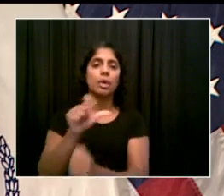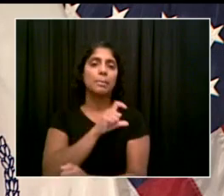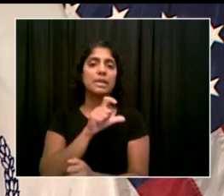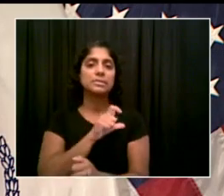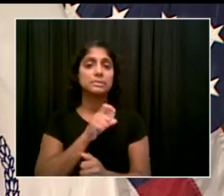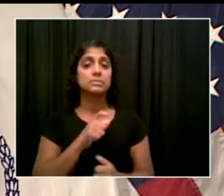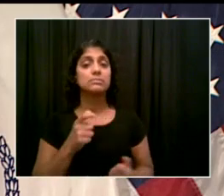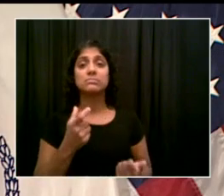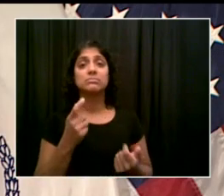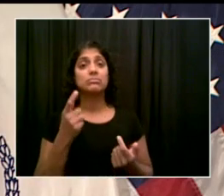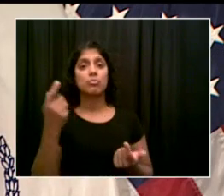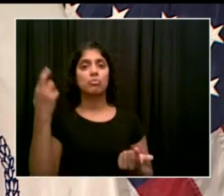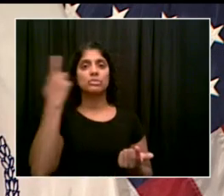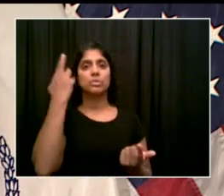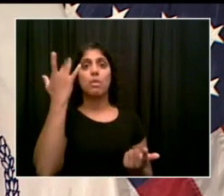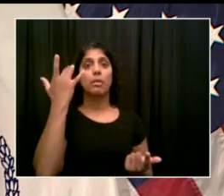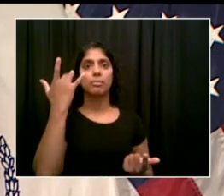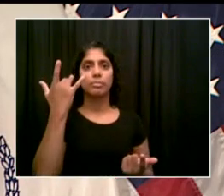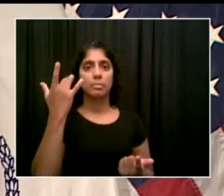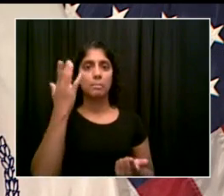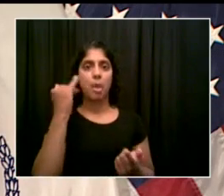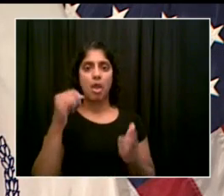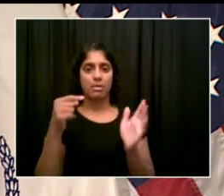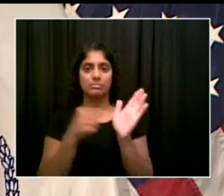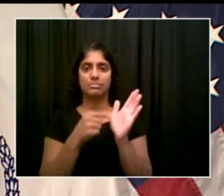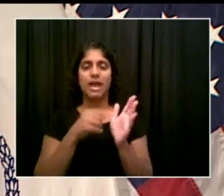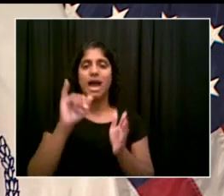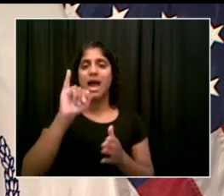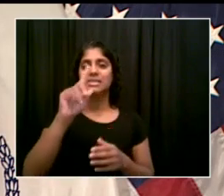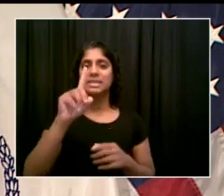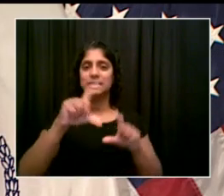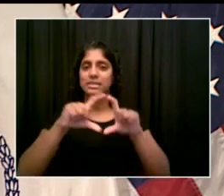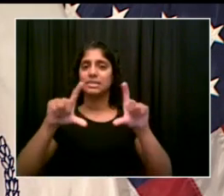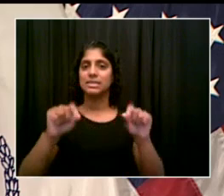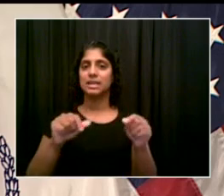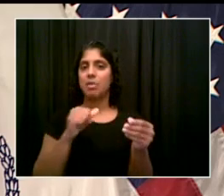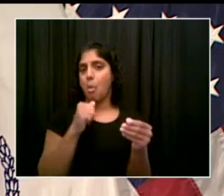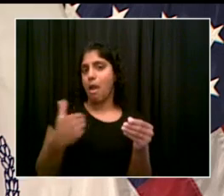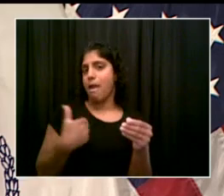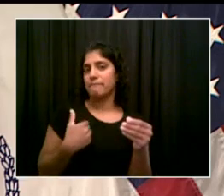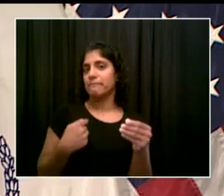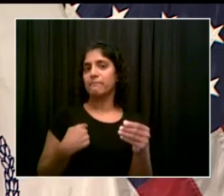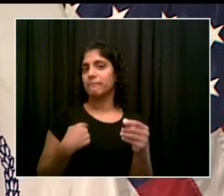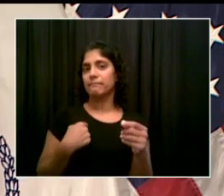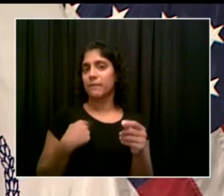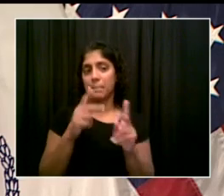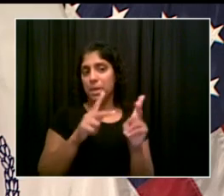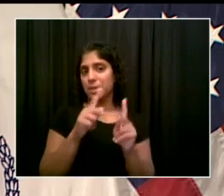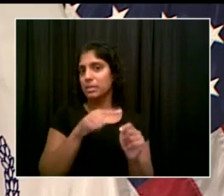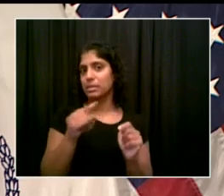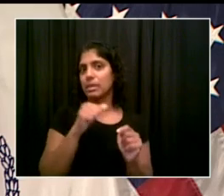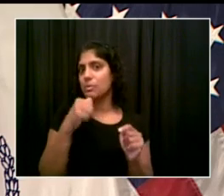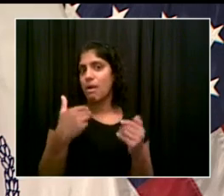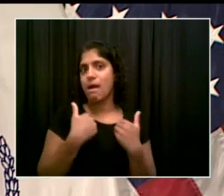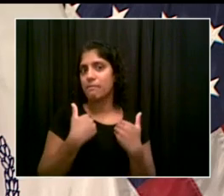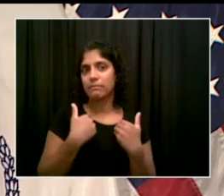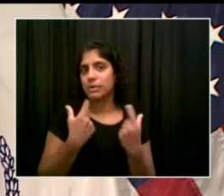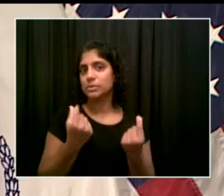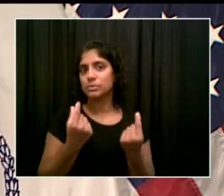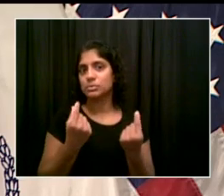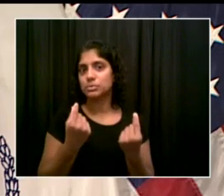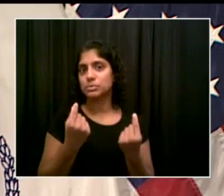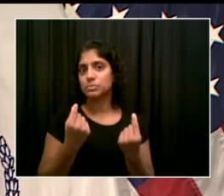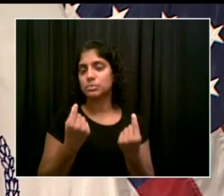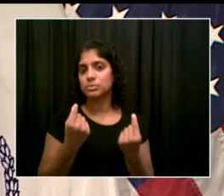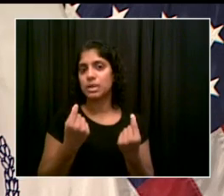areas, the best option is civilian enforcement whenever that works. If it doesn't work, it's appropriate to bring in the NYPD to